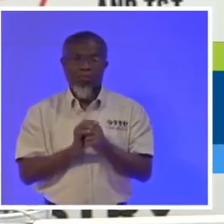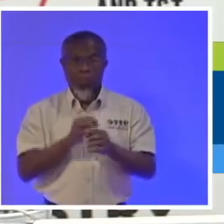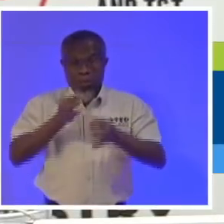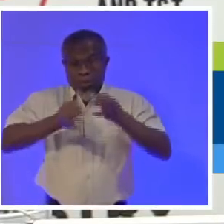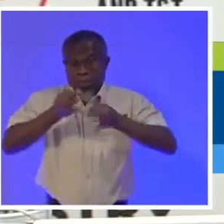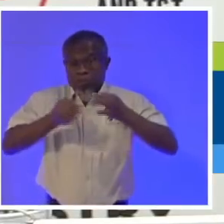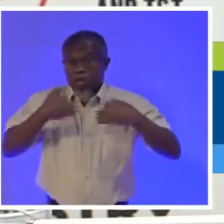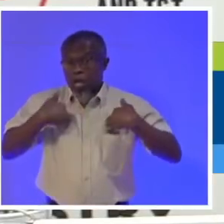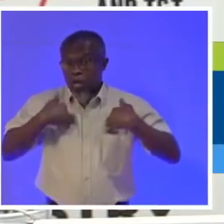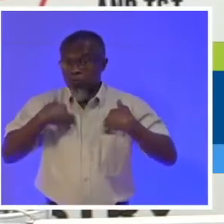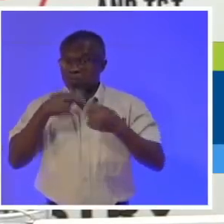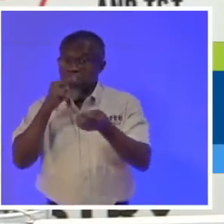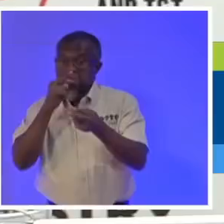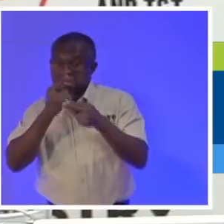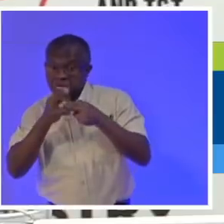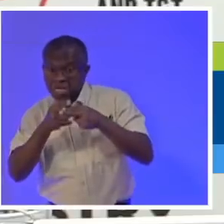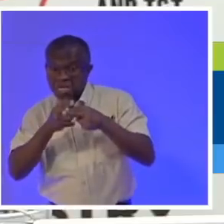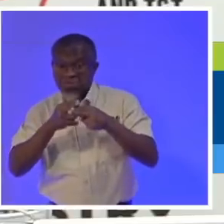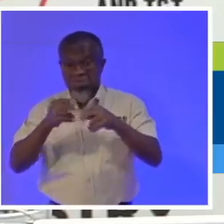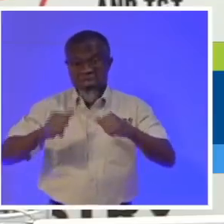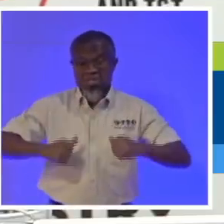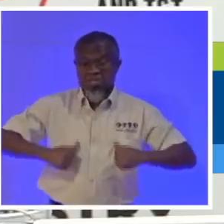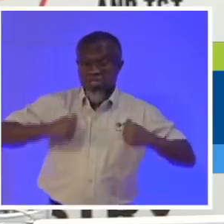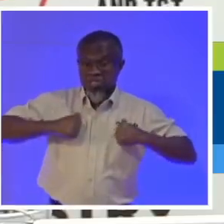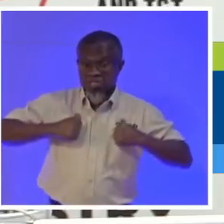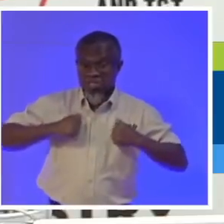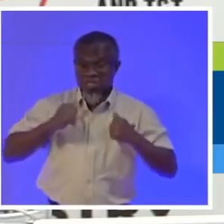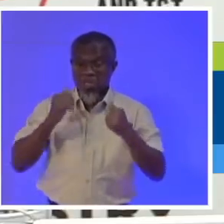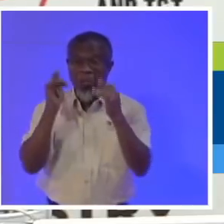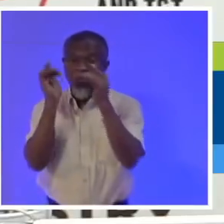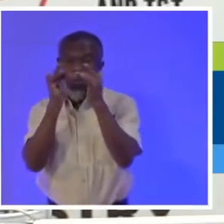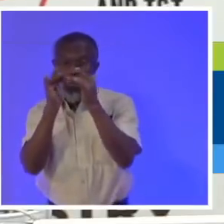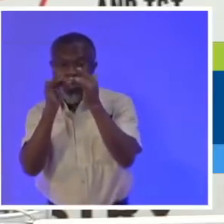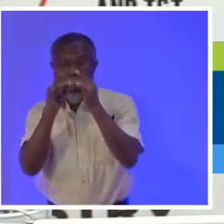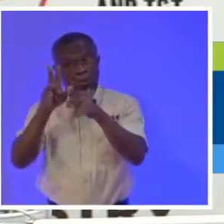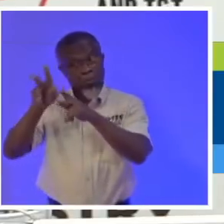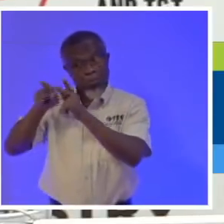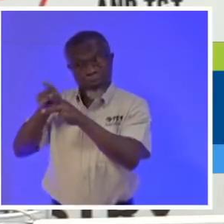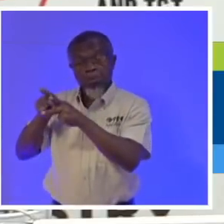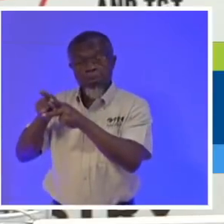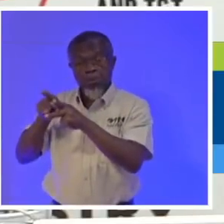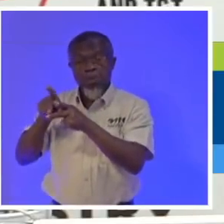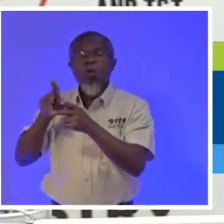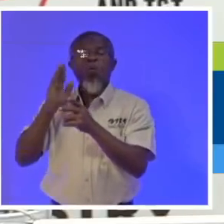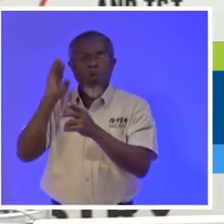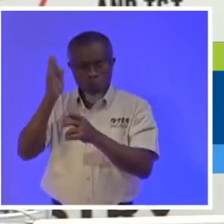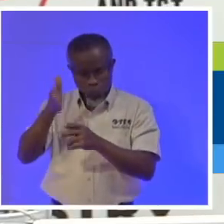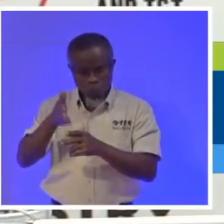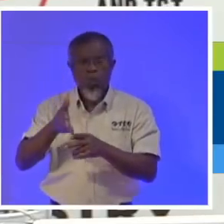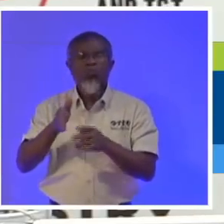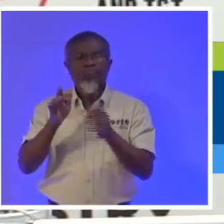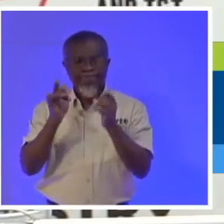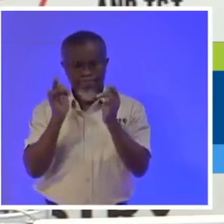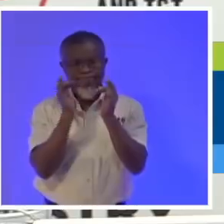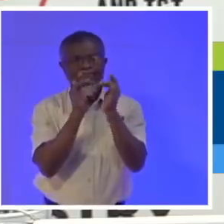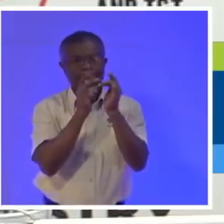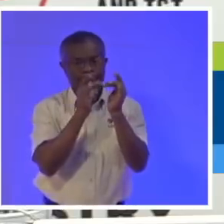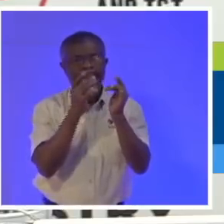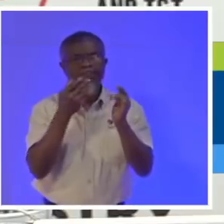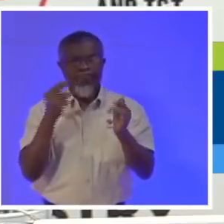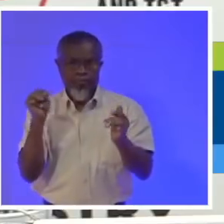and addresses and phone contacts of those individuals, we will be more than willing to contact them